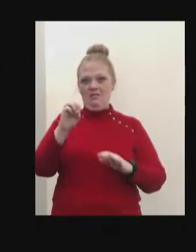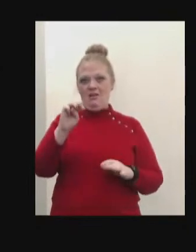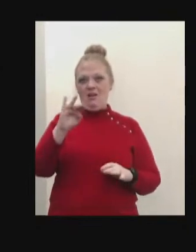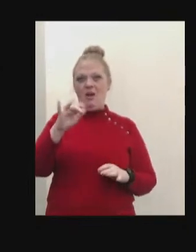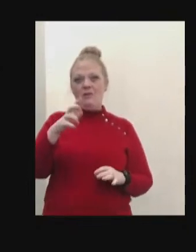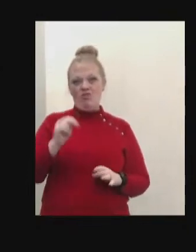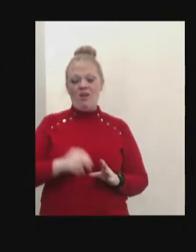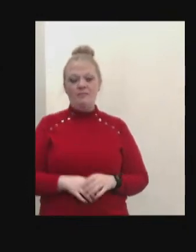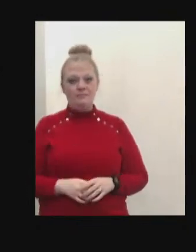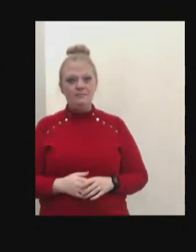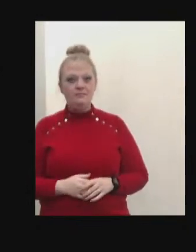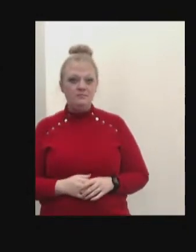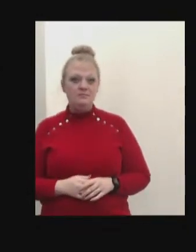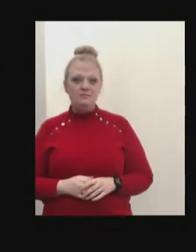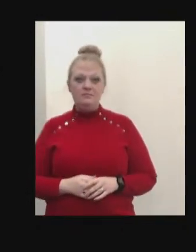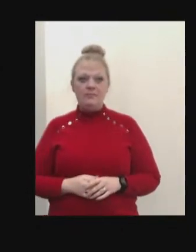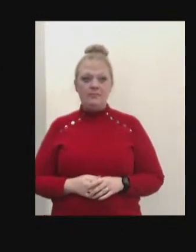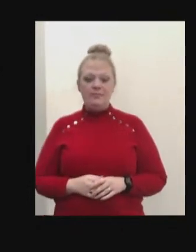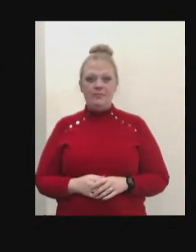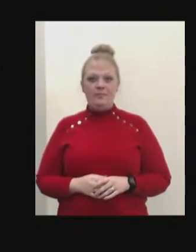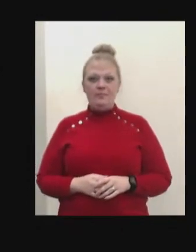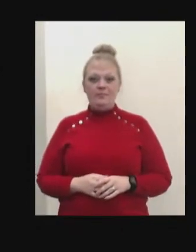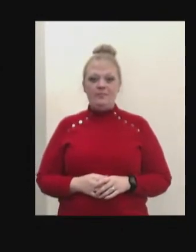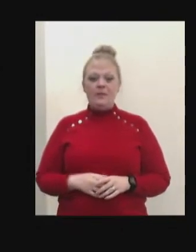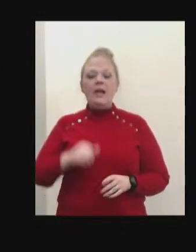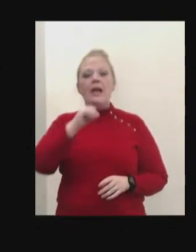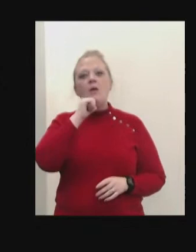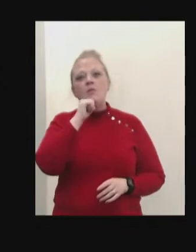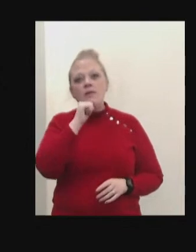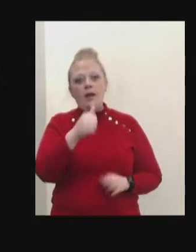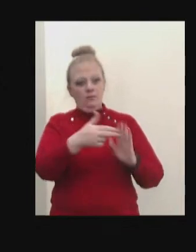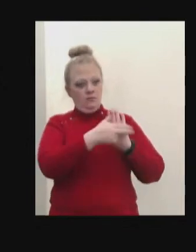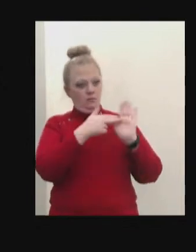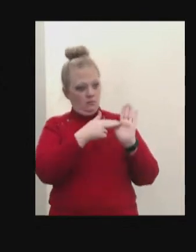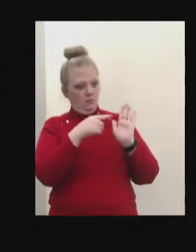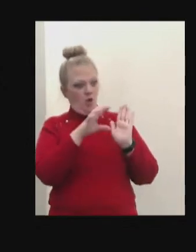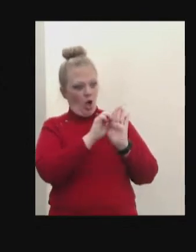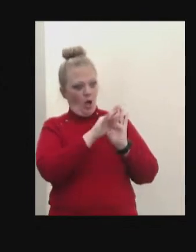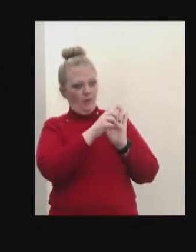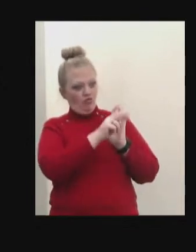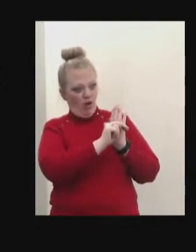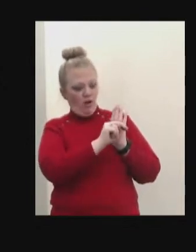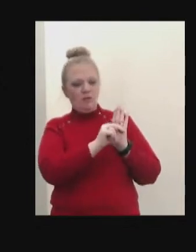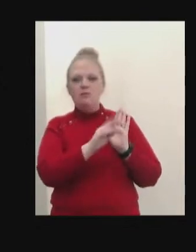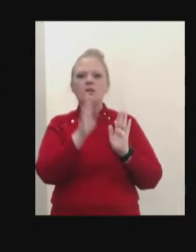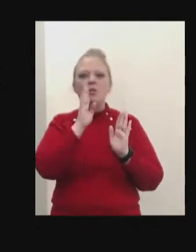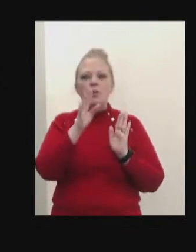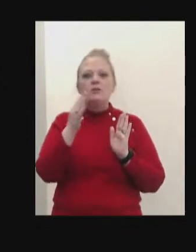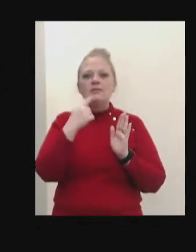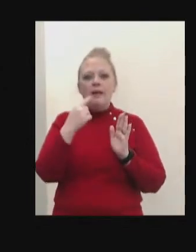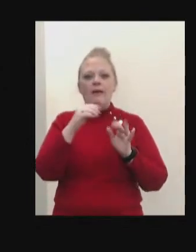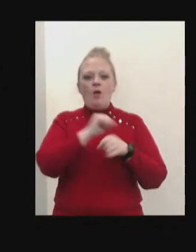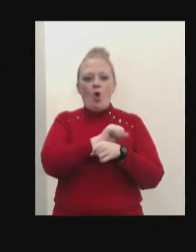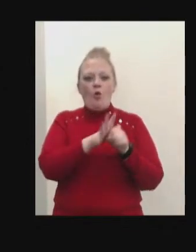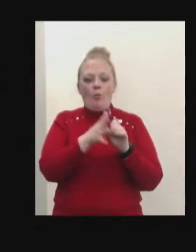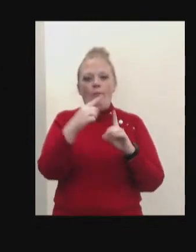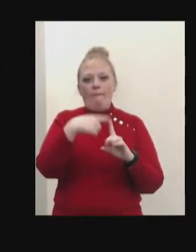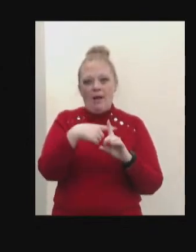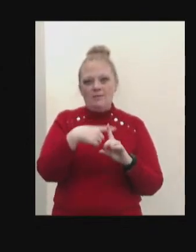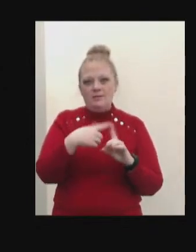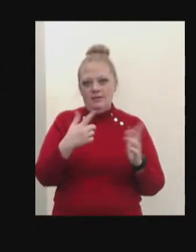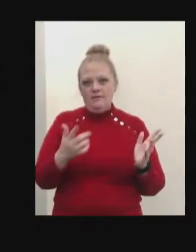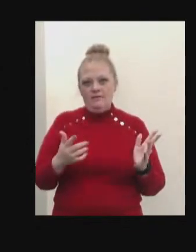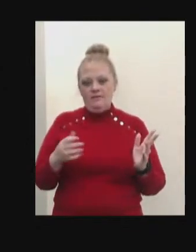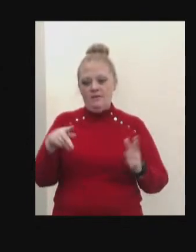And they won't tell us it's Omicron, they just will know that it's a COVID-19 positive case. Only a